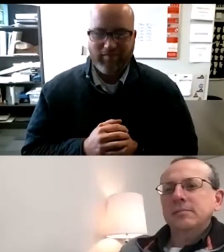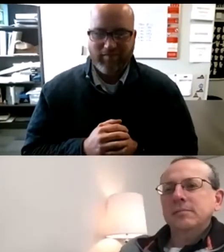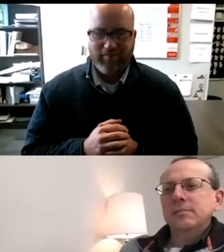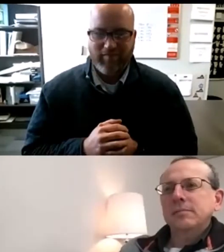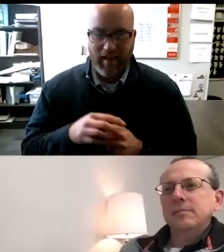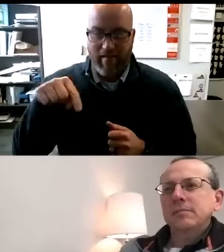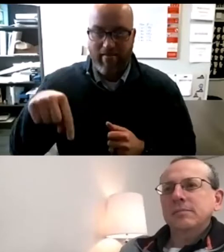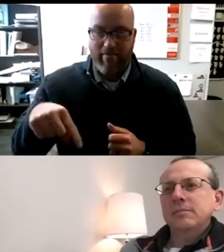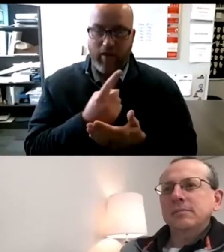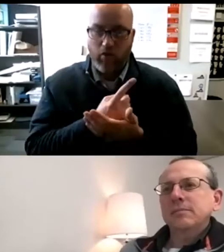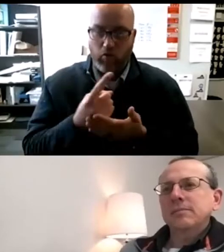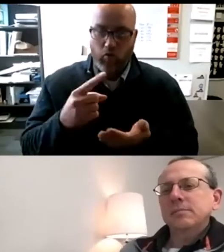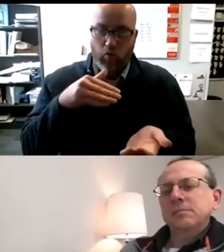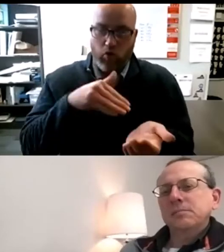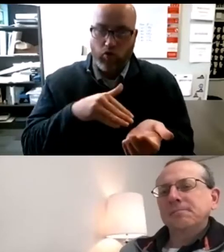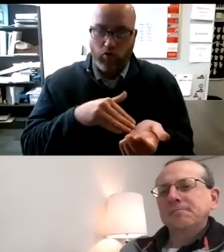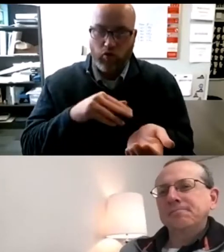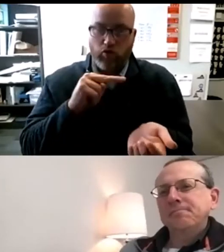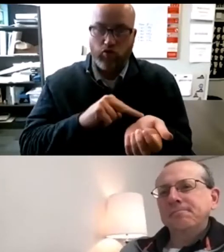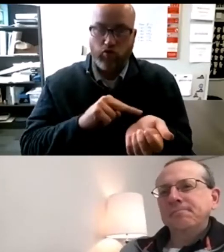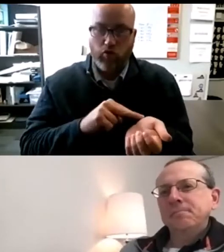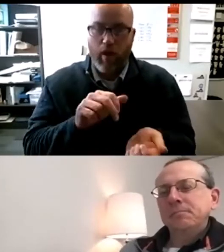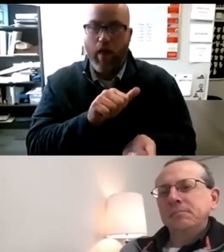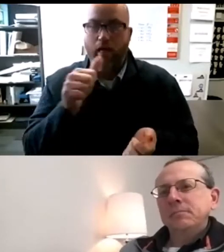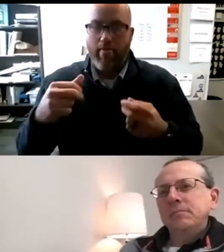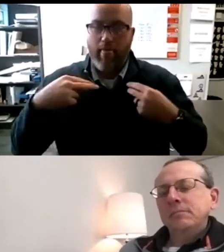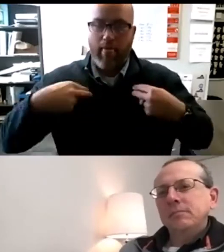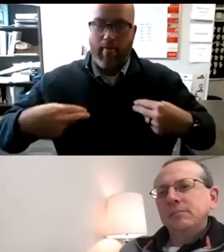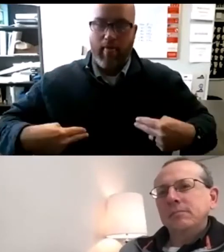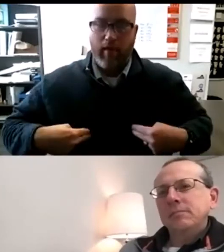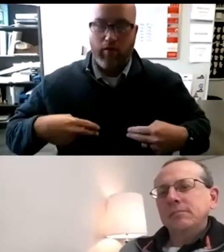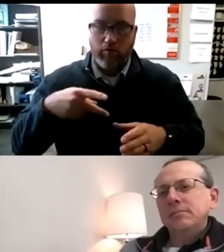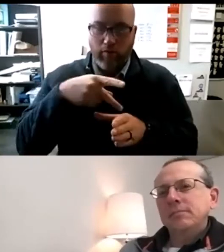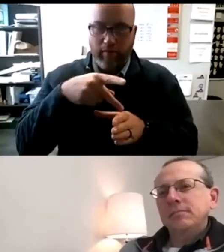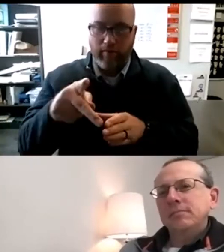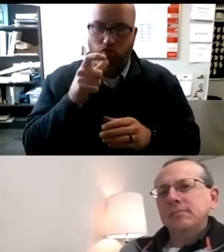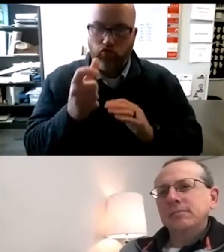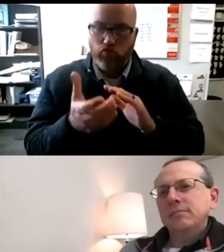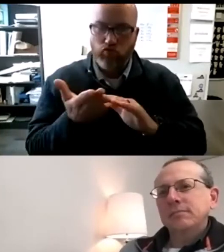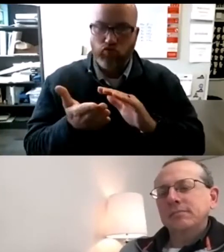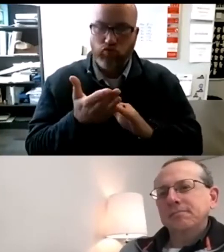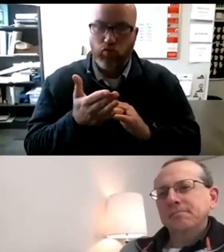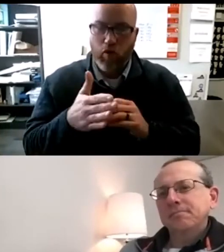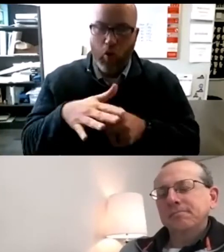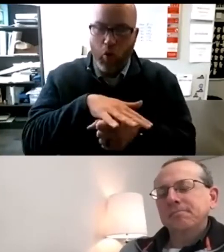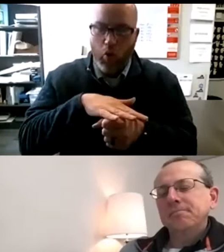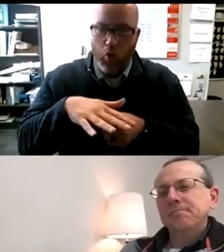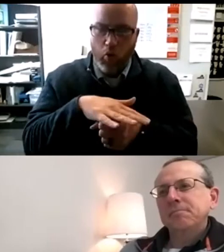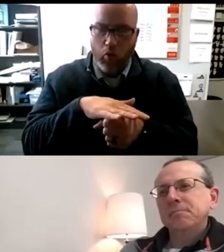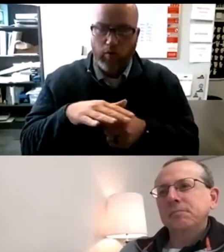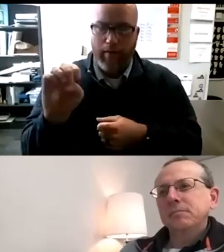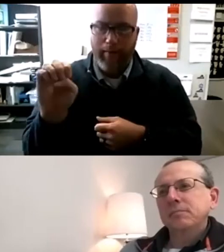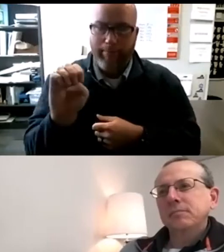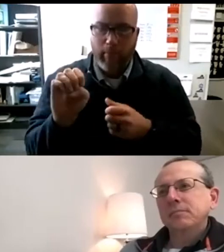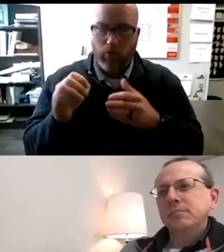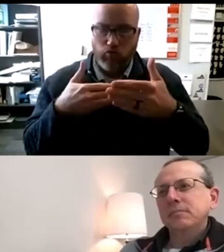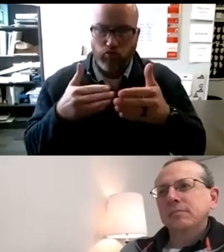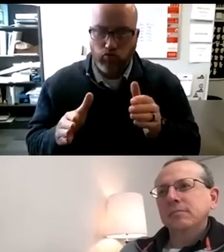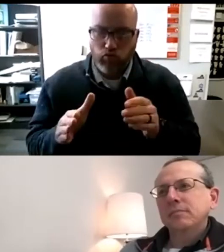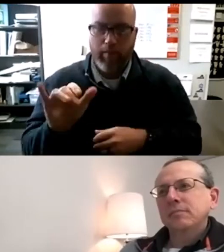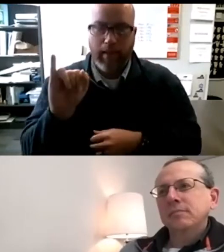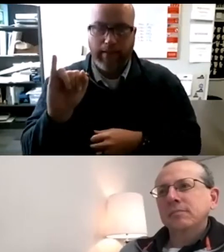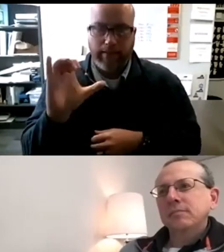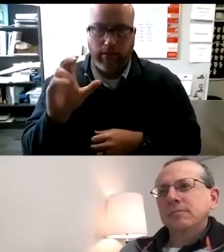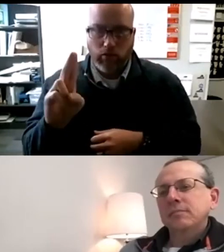This week, doctors, nurses, and other health professionals who run our local emergency departments, our ICUs, our urgent care